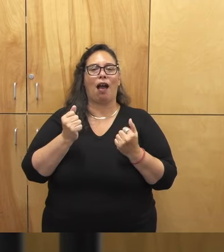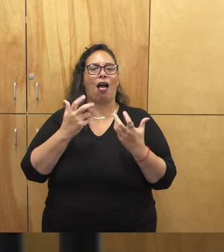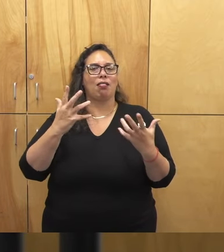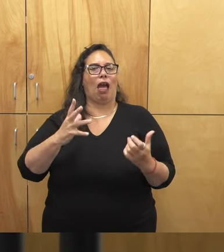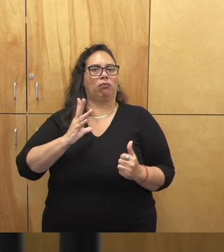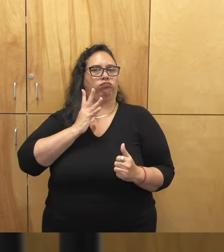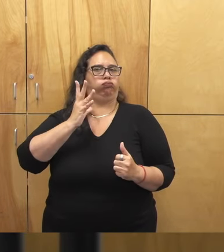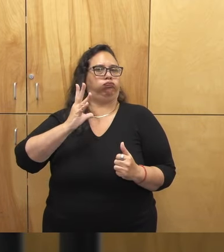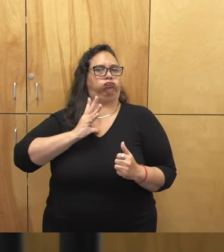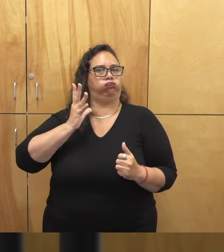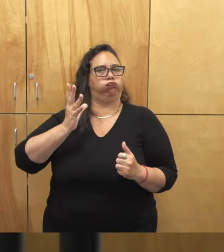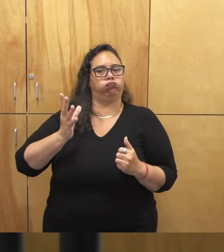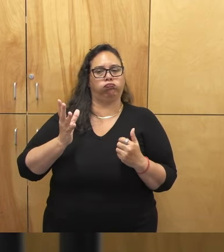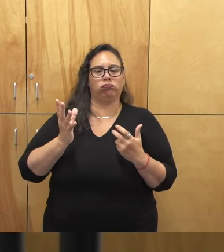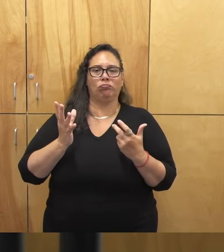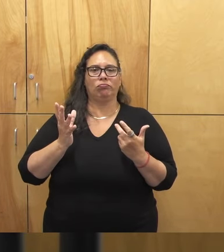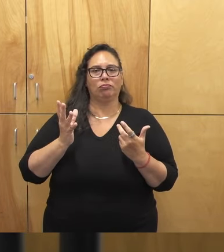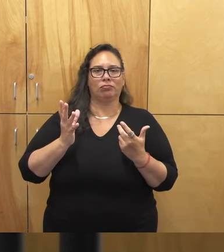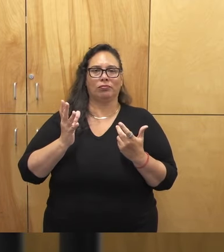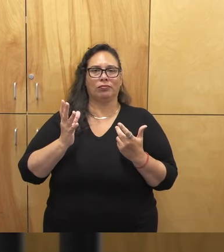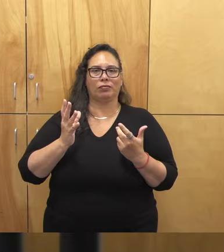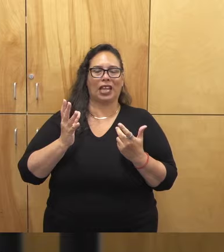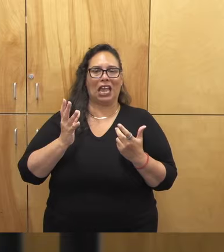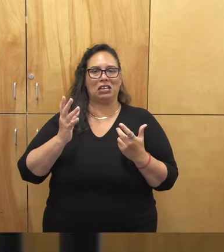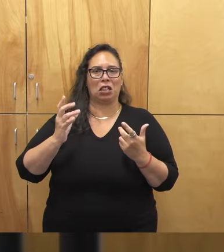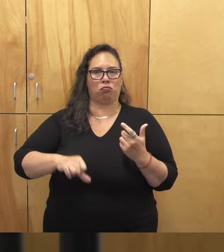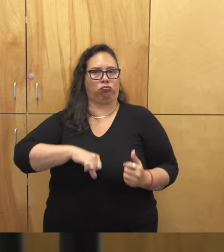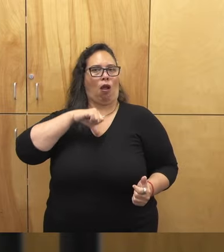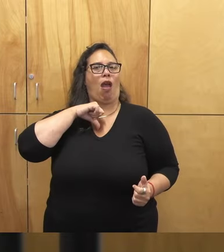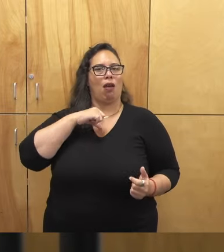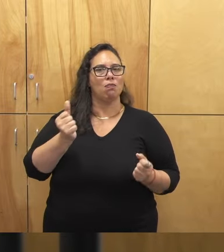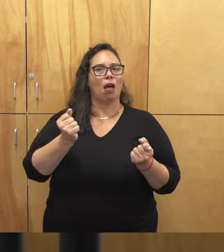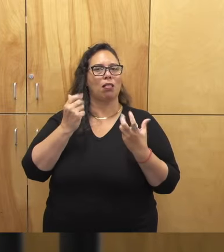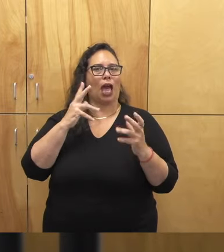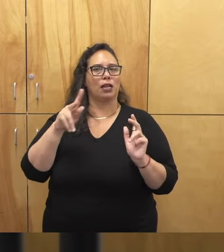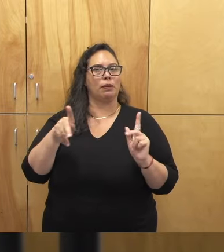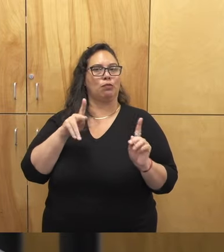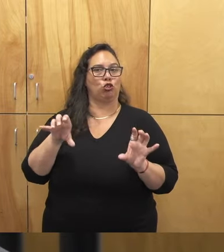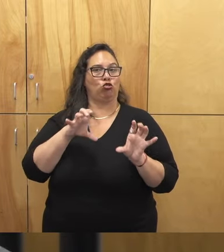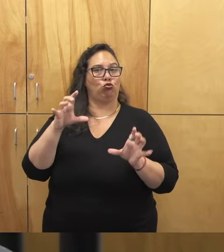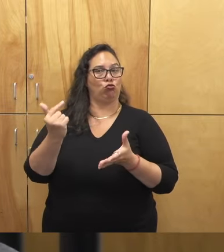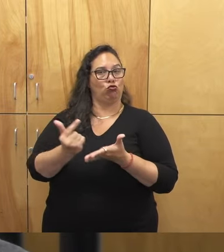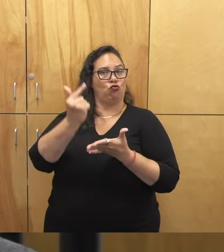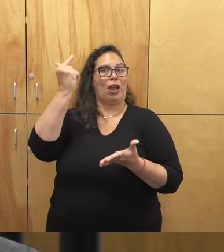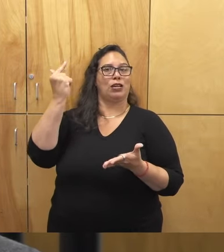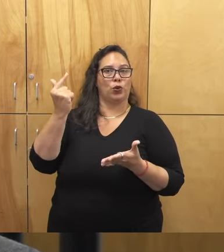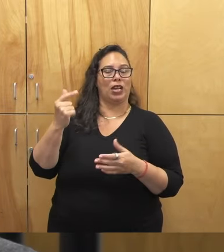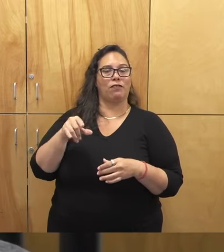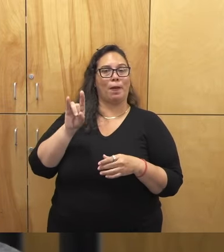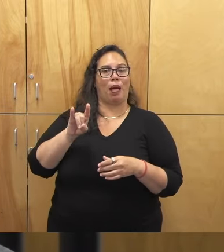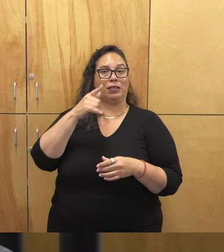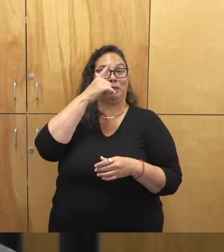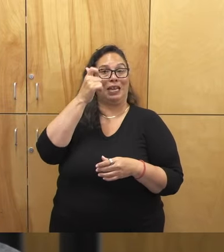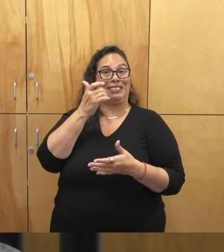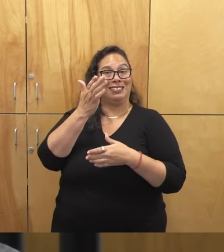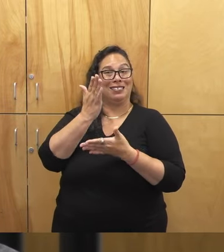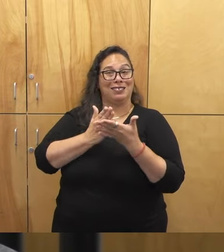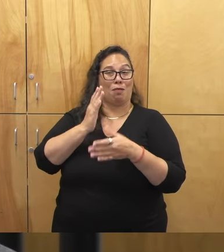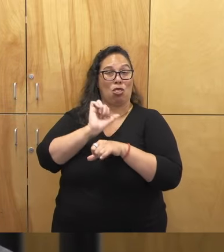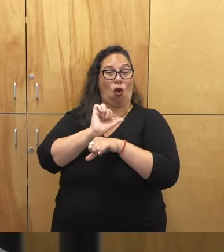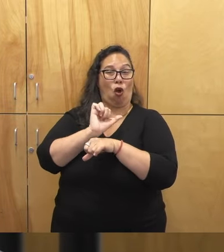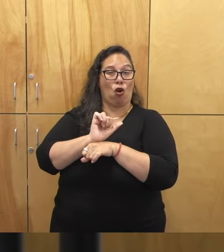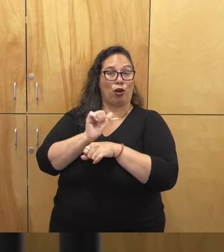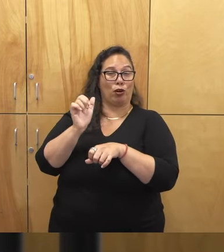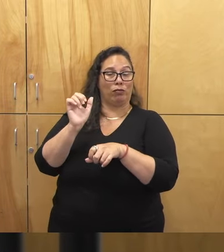prestige and let's say sticking your chest out that a lot of people have gotten to do by being graduates of Poly is because of some of the hard work that